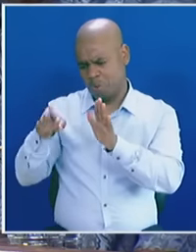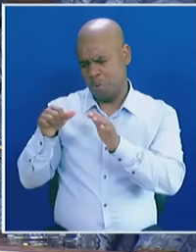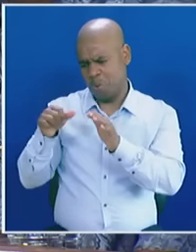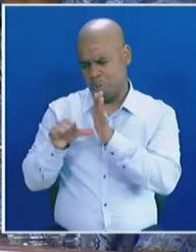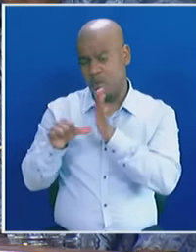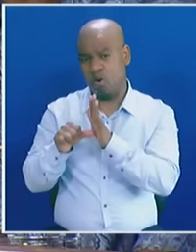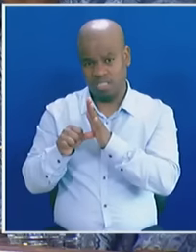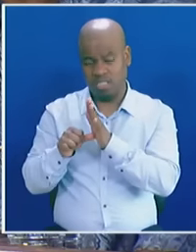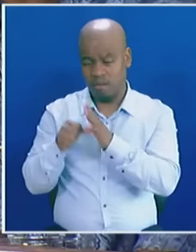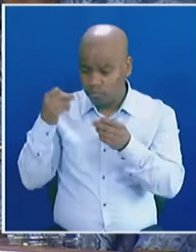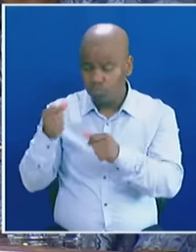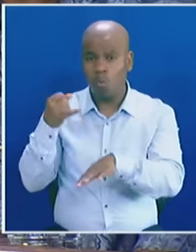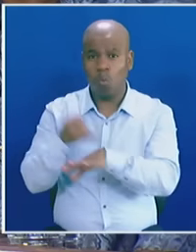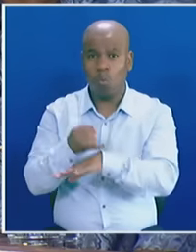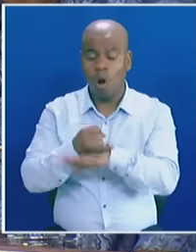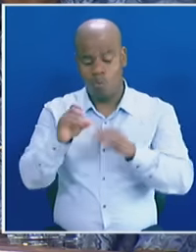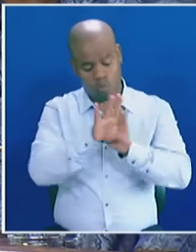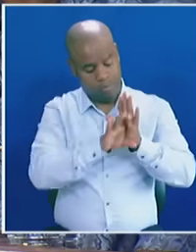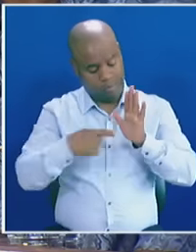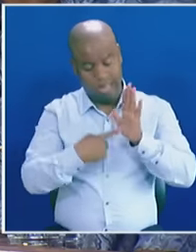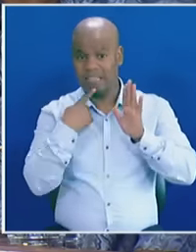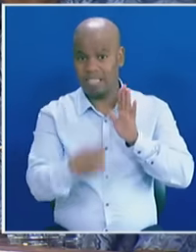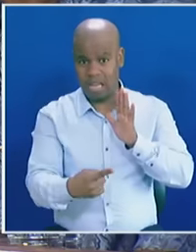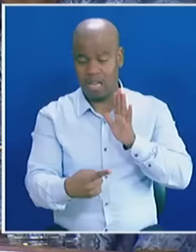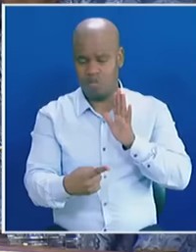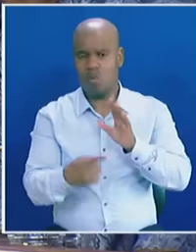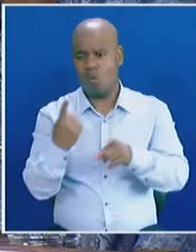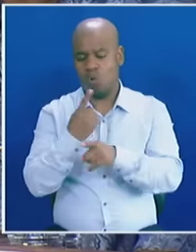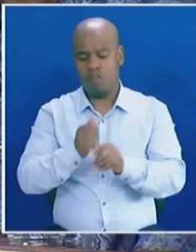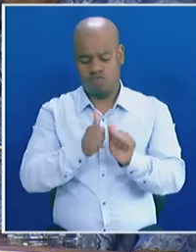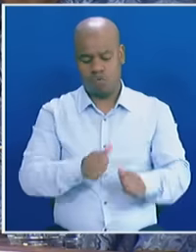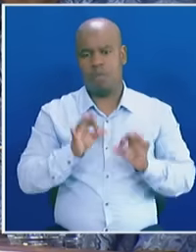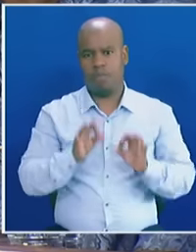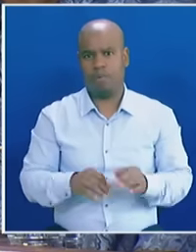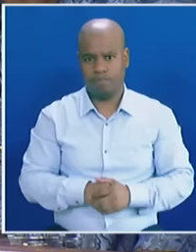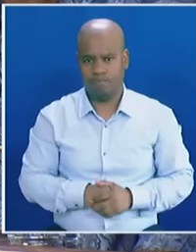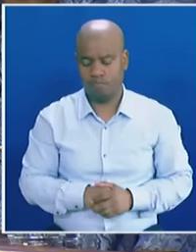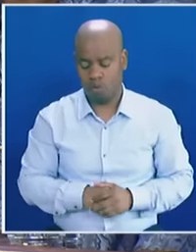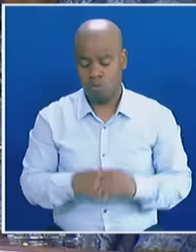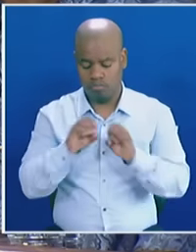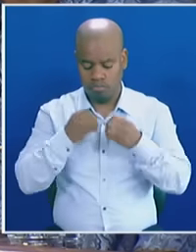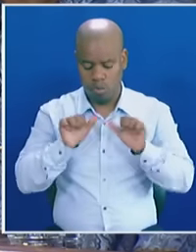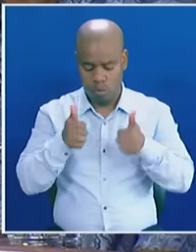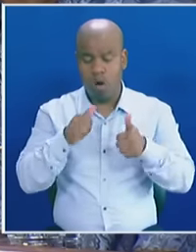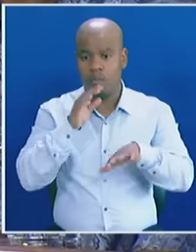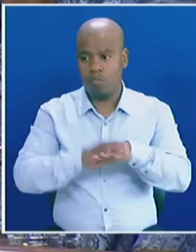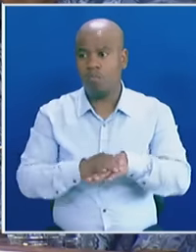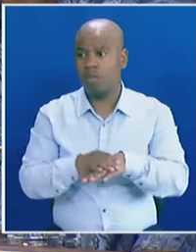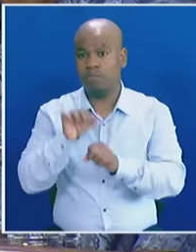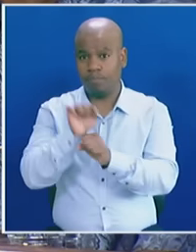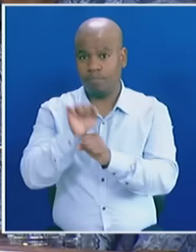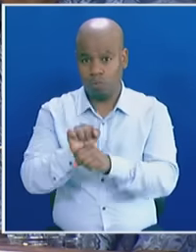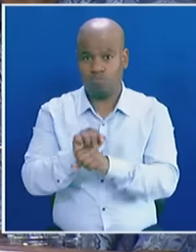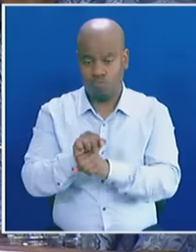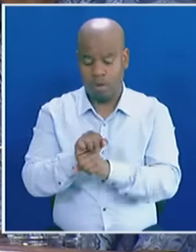is it a constitutional requirement, but also imperative for the well-functioning of this organization, and yet